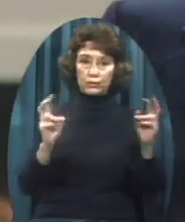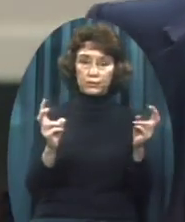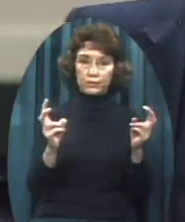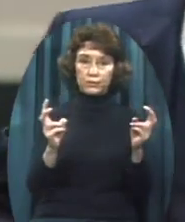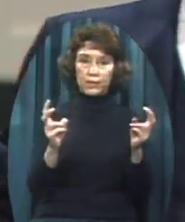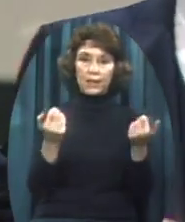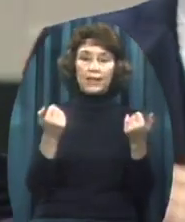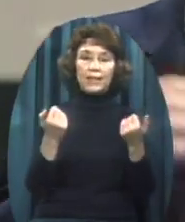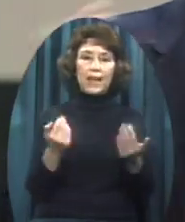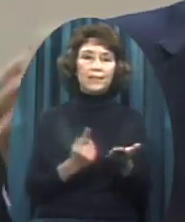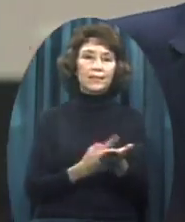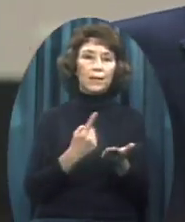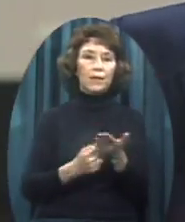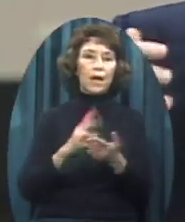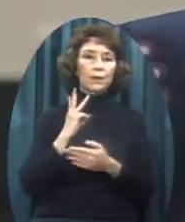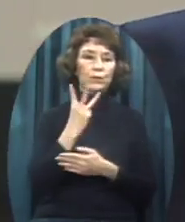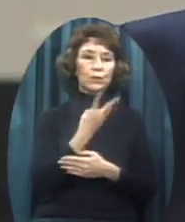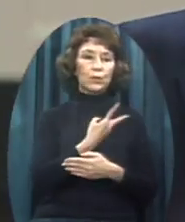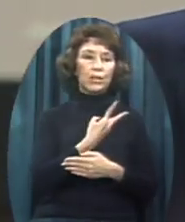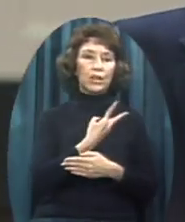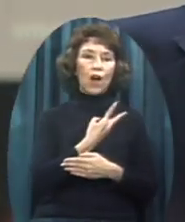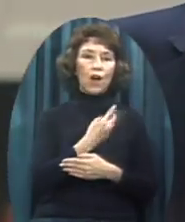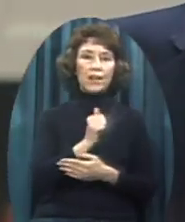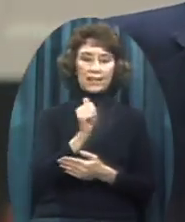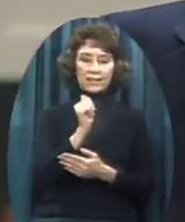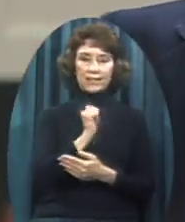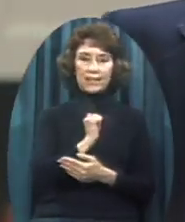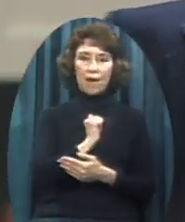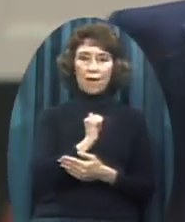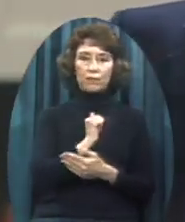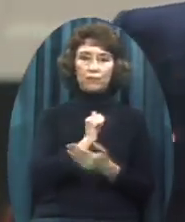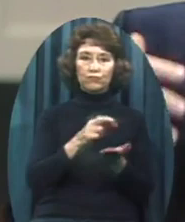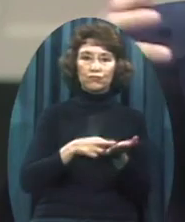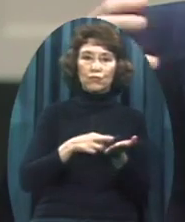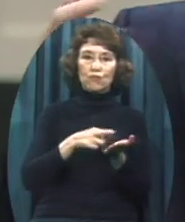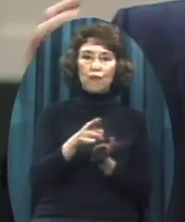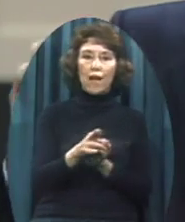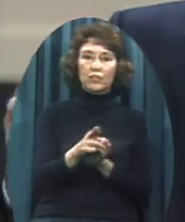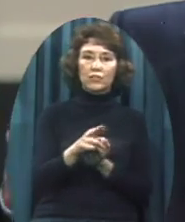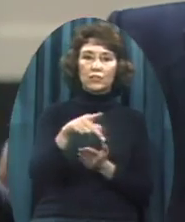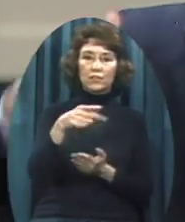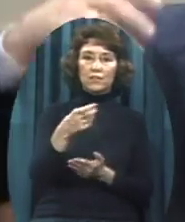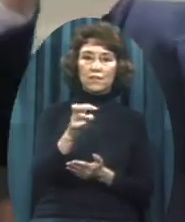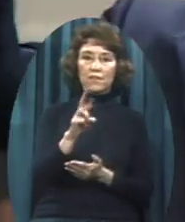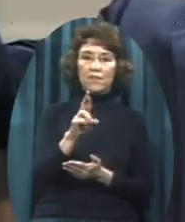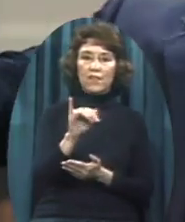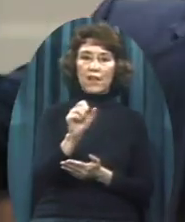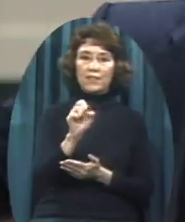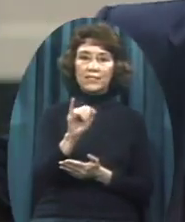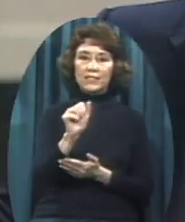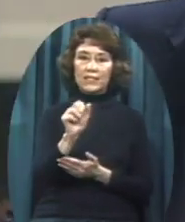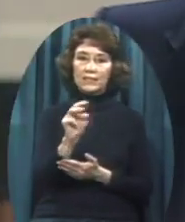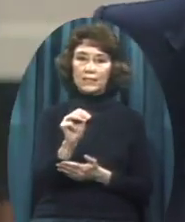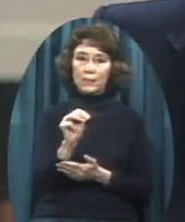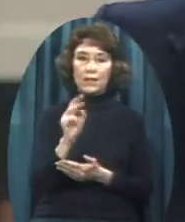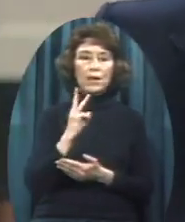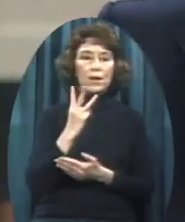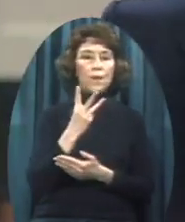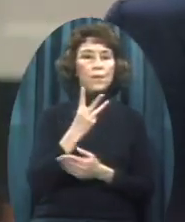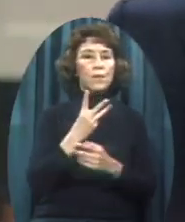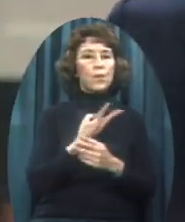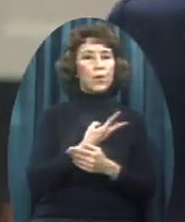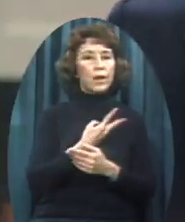Sometimes we not only are Pharisaical, that is self-righteous, but we allow the Pharisaism to be displayed before an